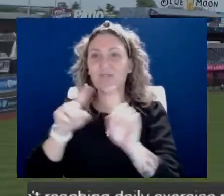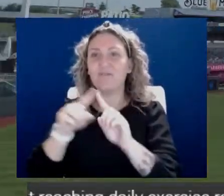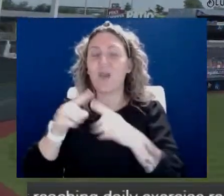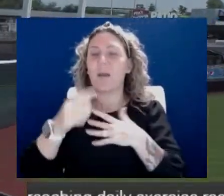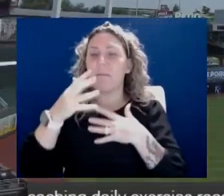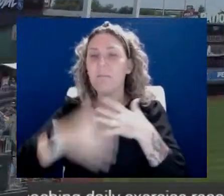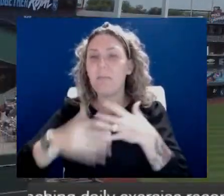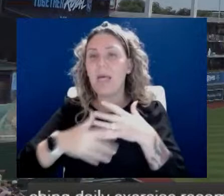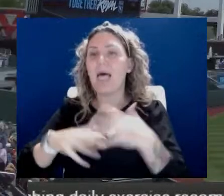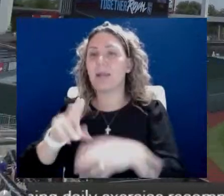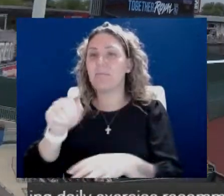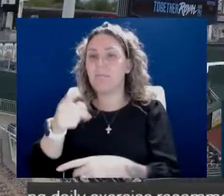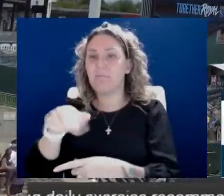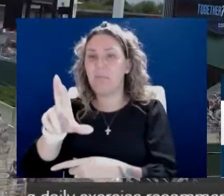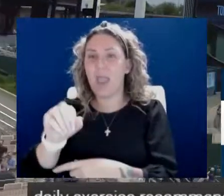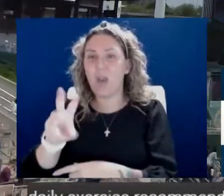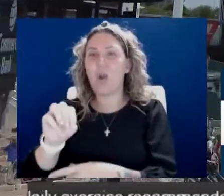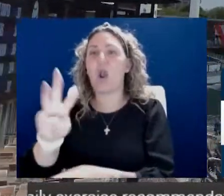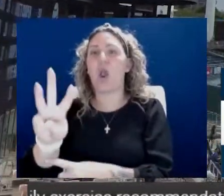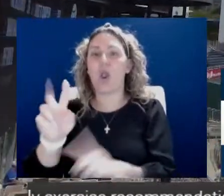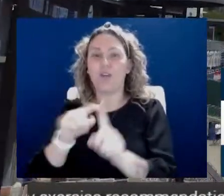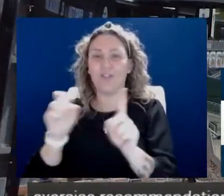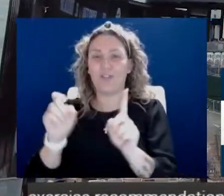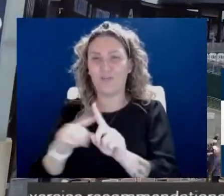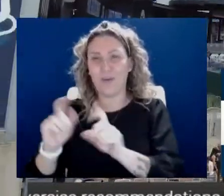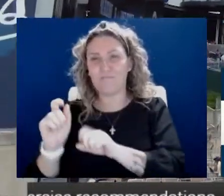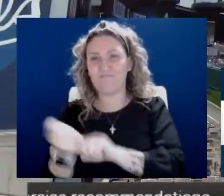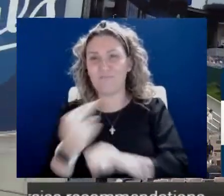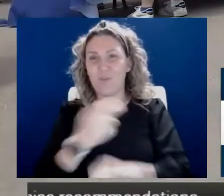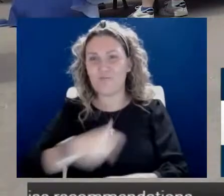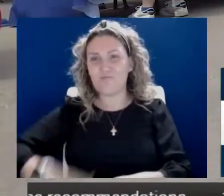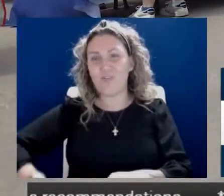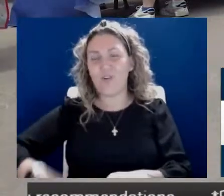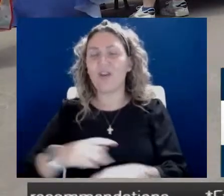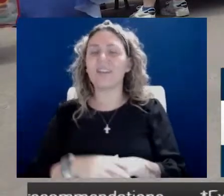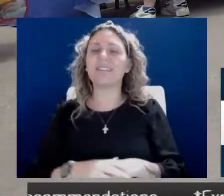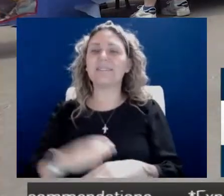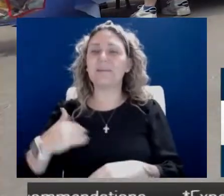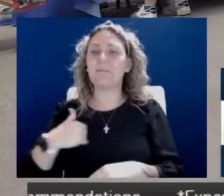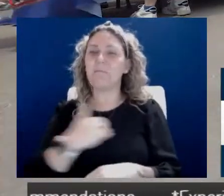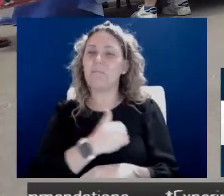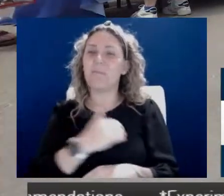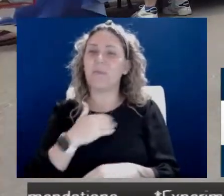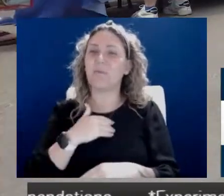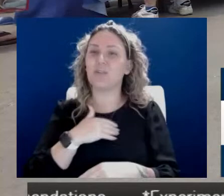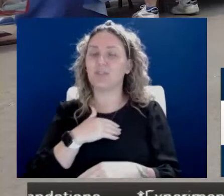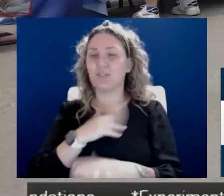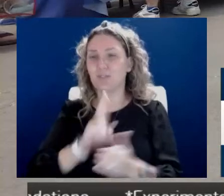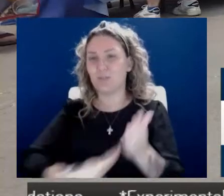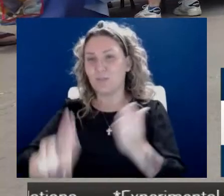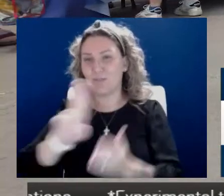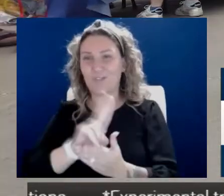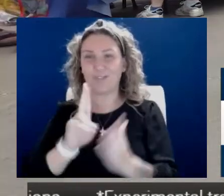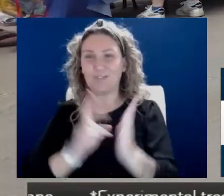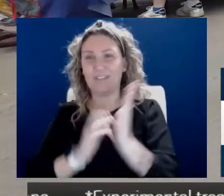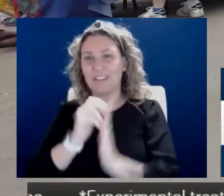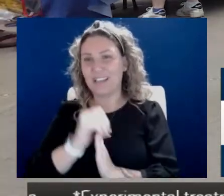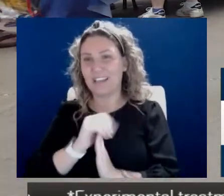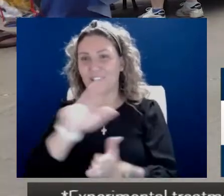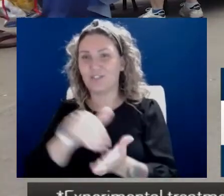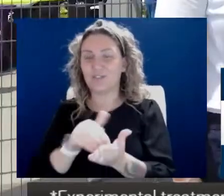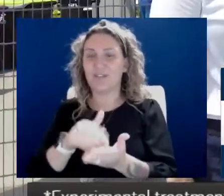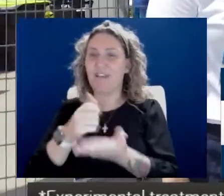Donor Awareness Day out at the K from this past Saturday. Members of the University of Kansas Cancer Center were there to help explain the